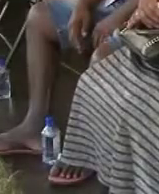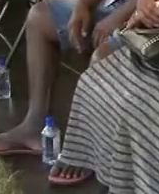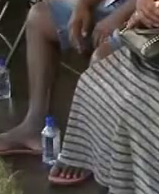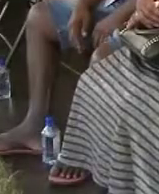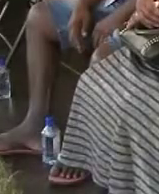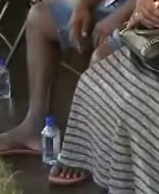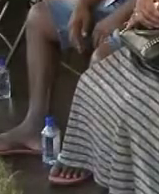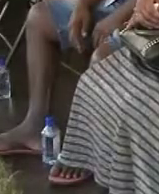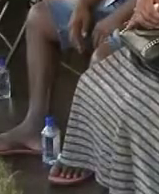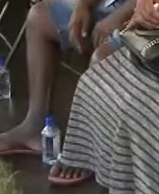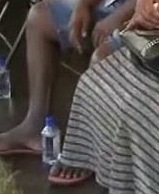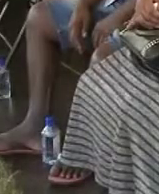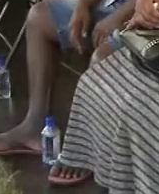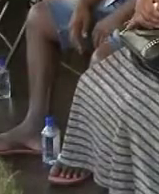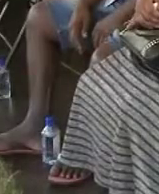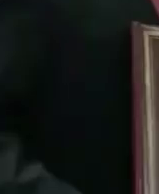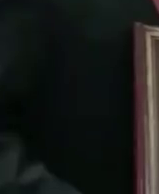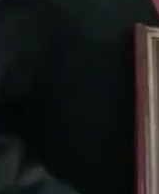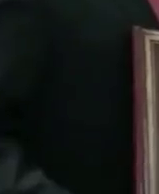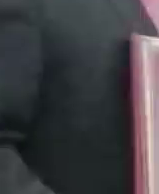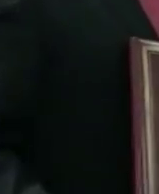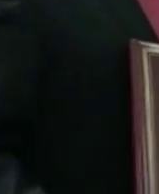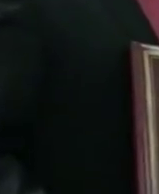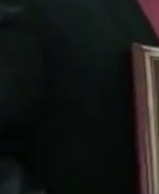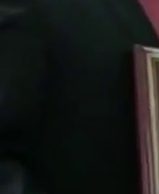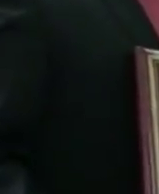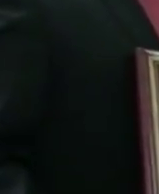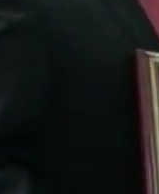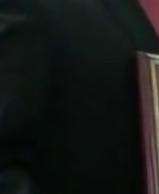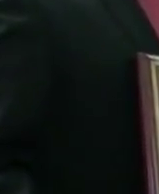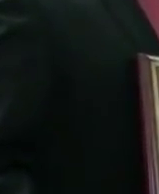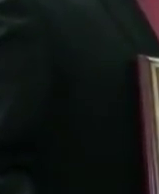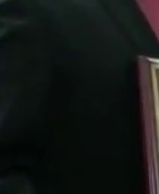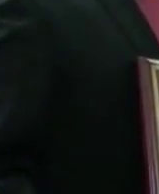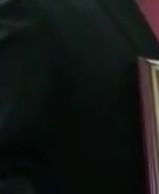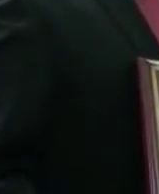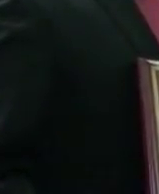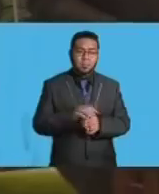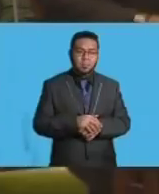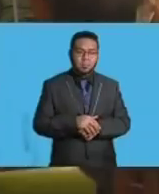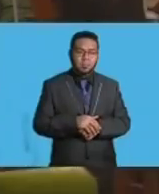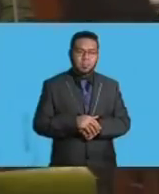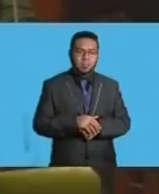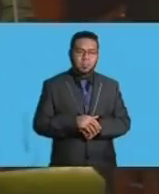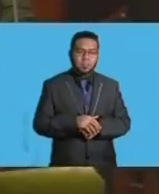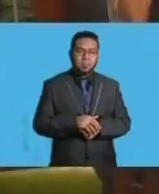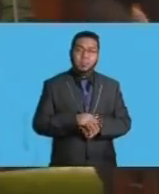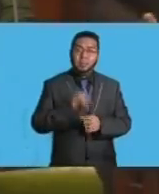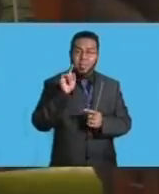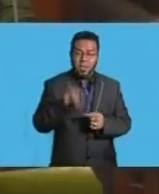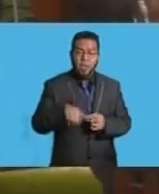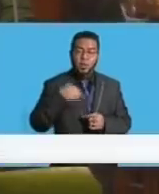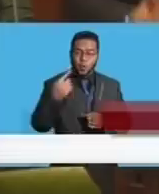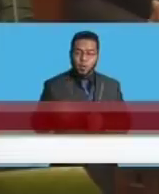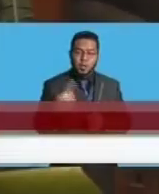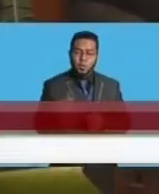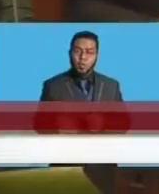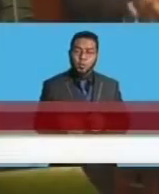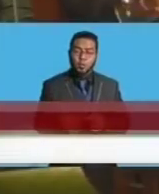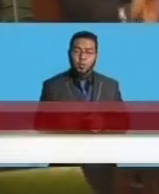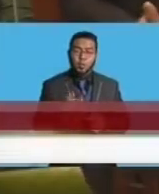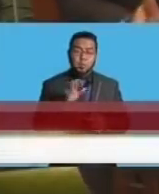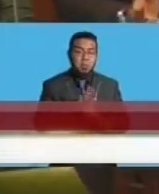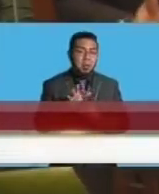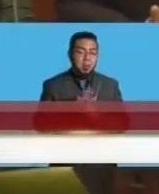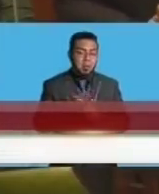an investment of $21.4 million from the Fijian government and the government of India. They continue to criticize